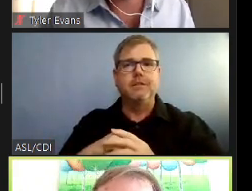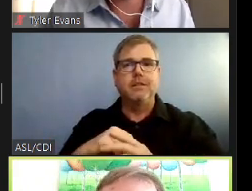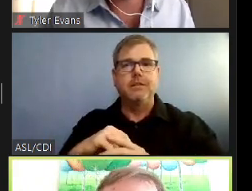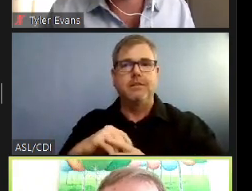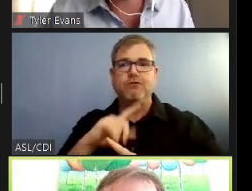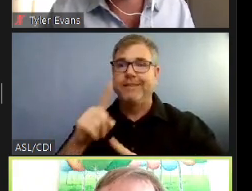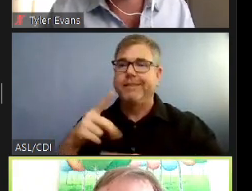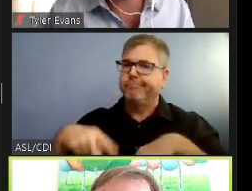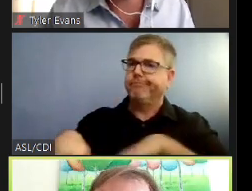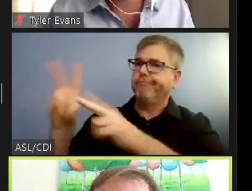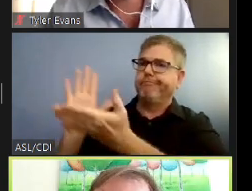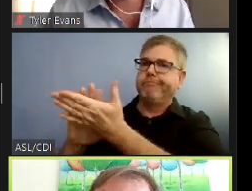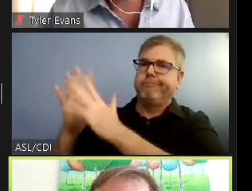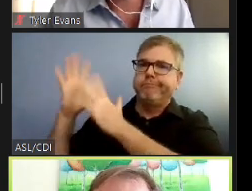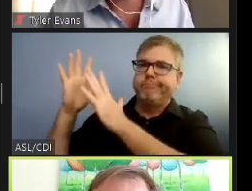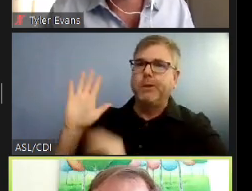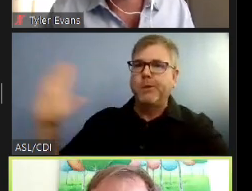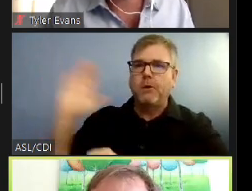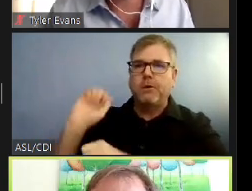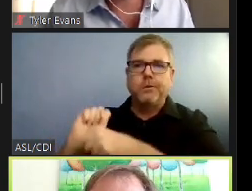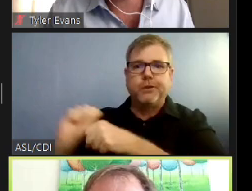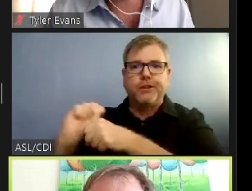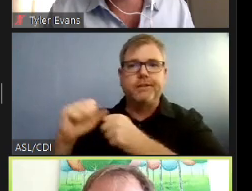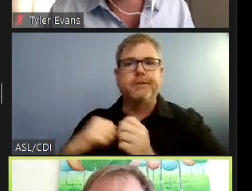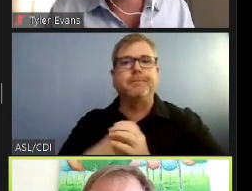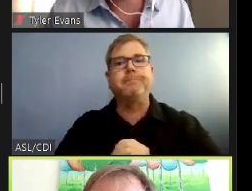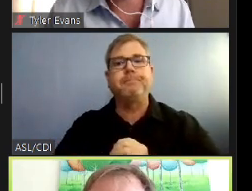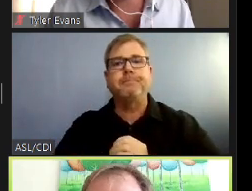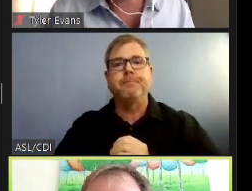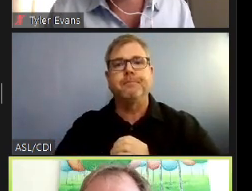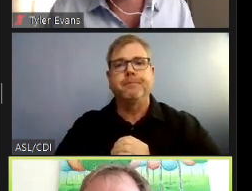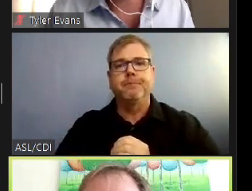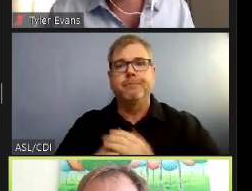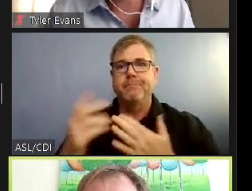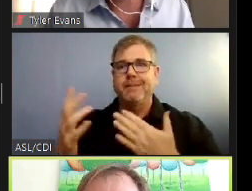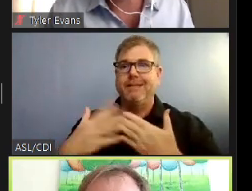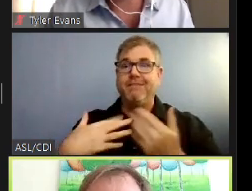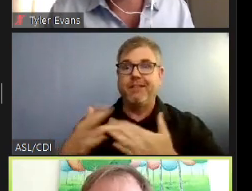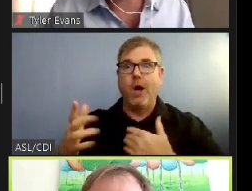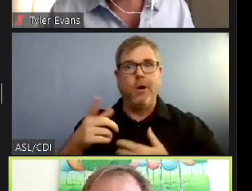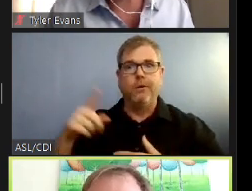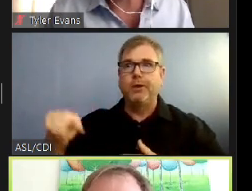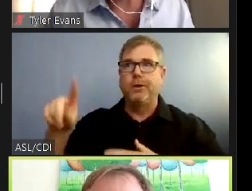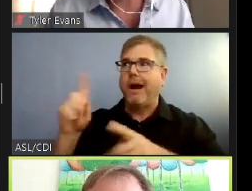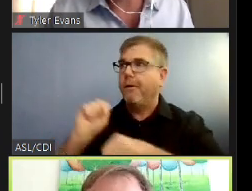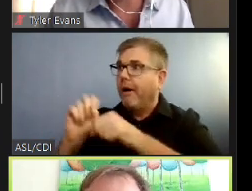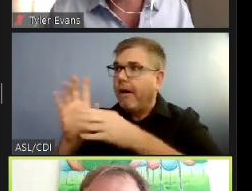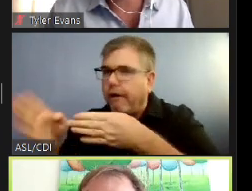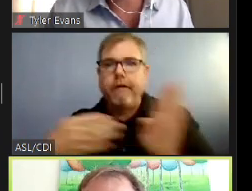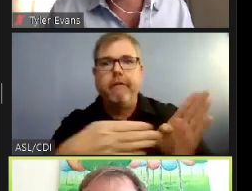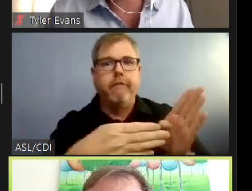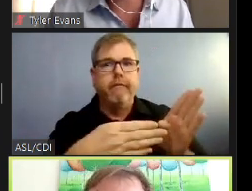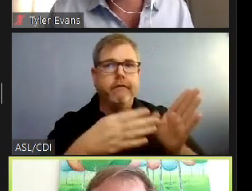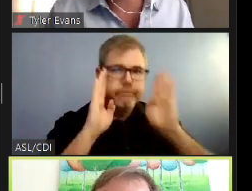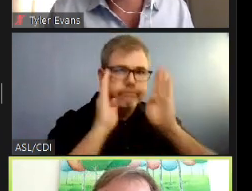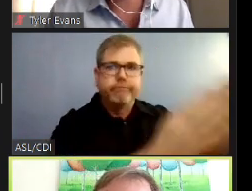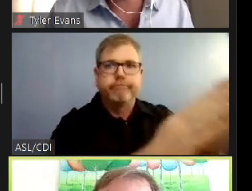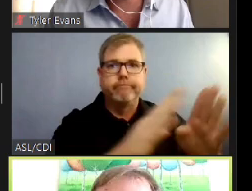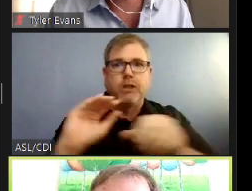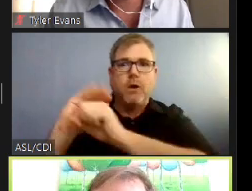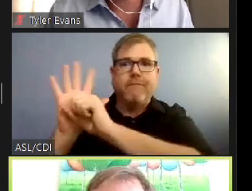ongoing with the public health team being really so dedicated to this one singular focus. Next, please.